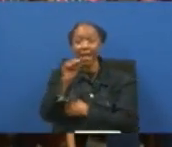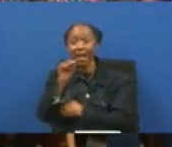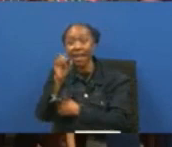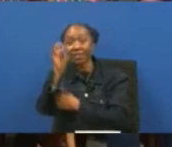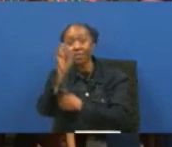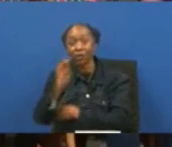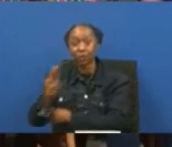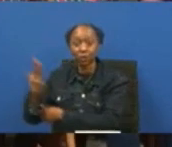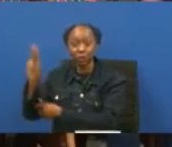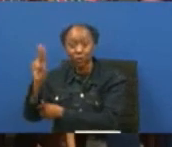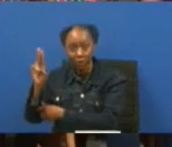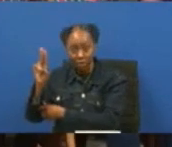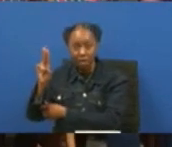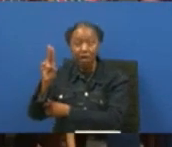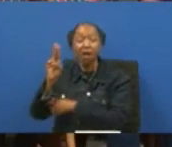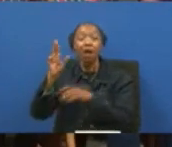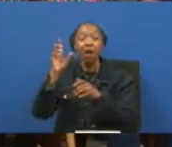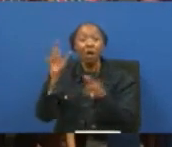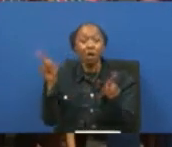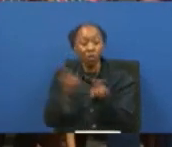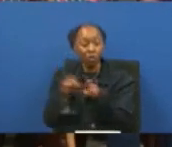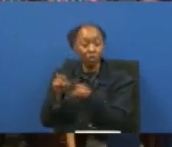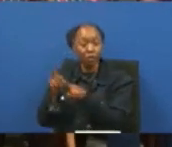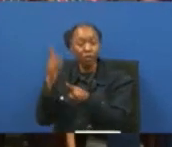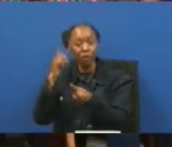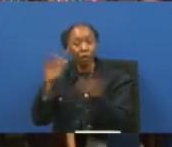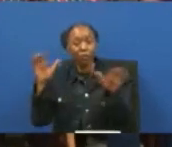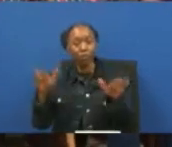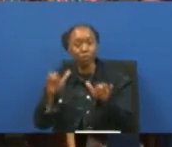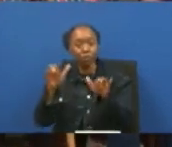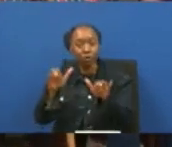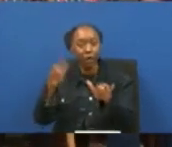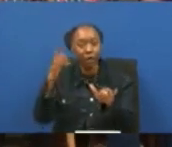for performing in support of community